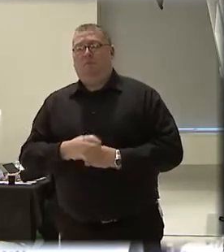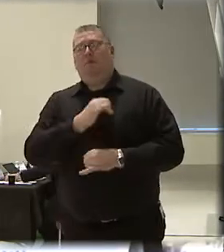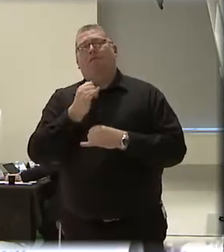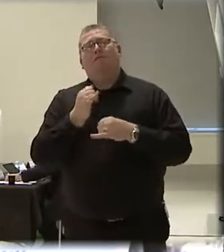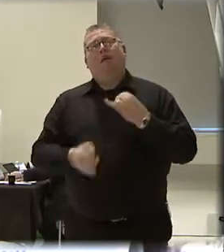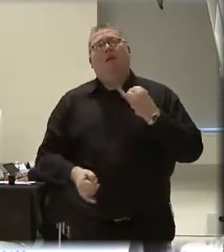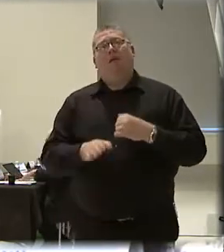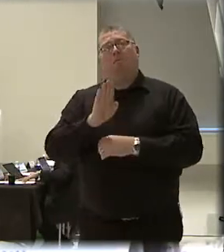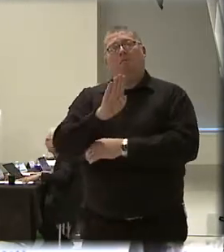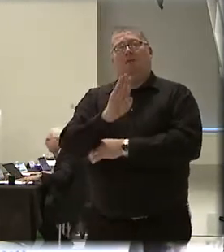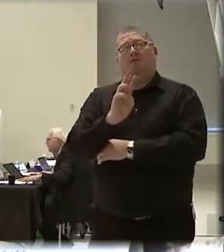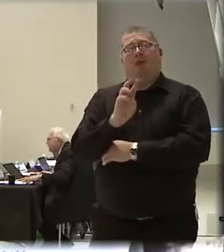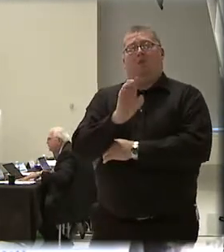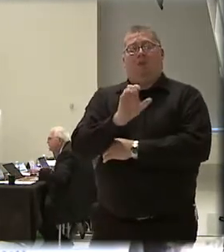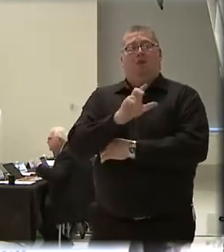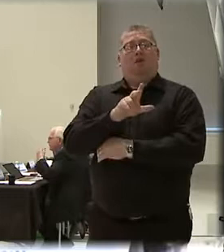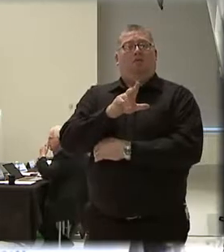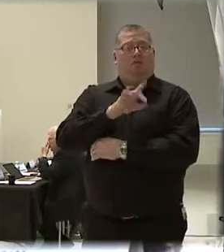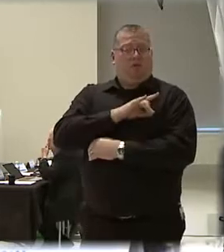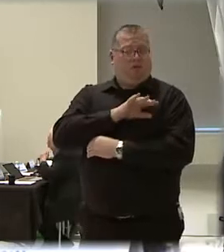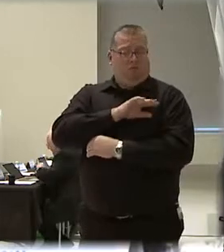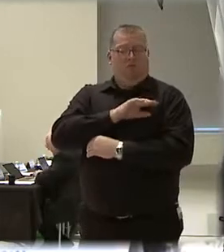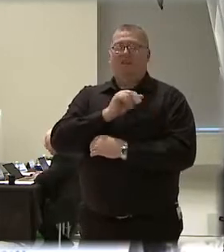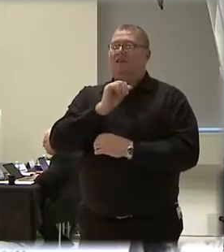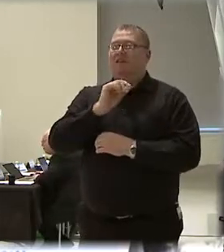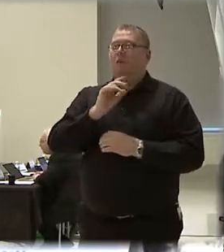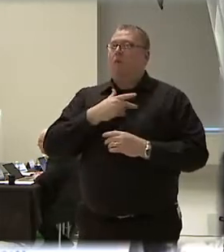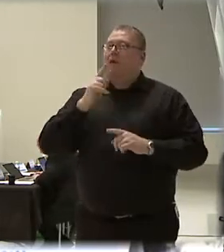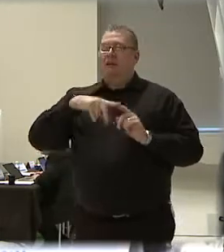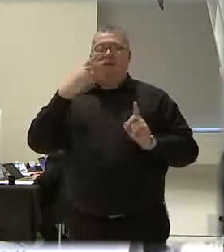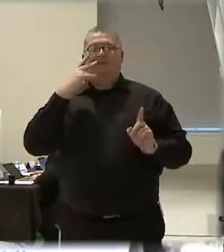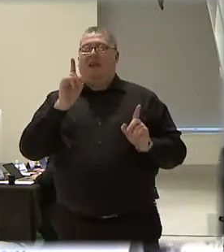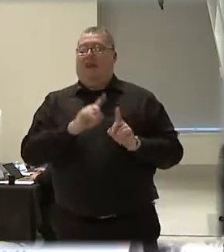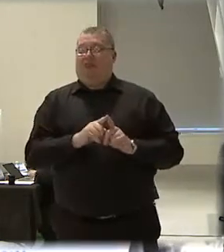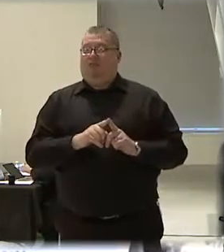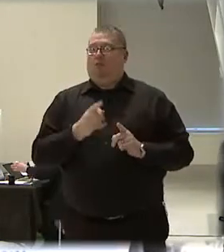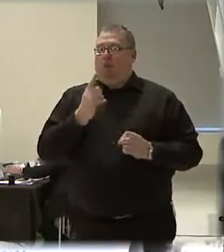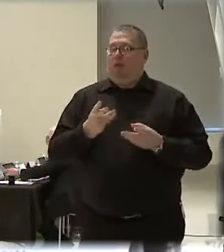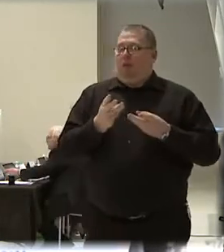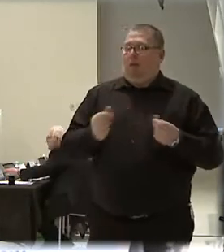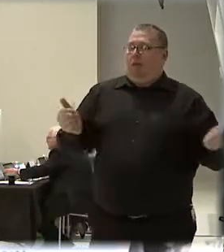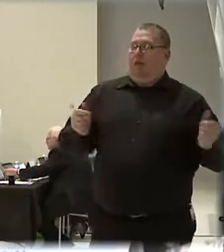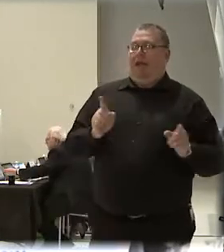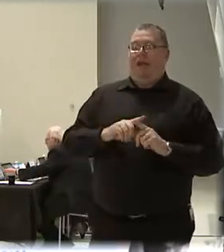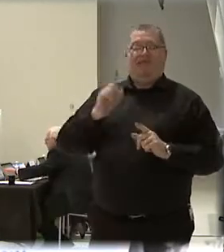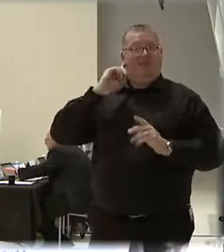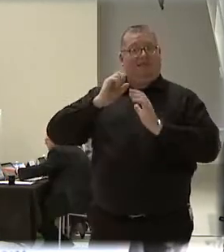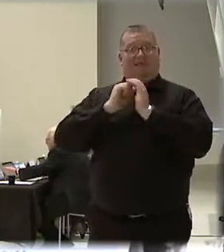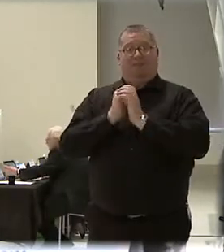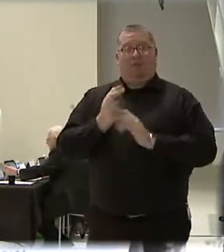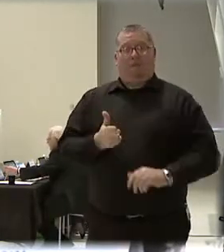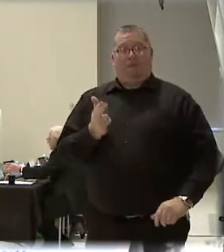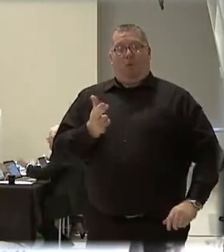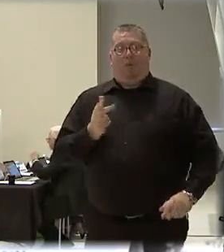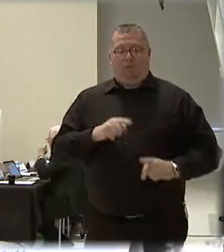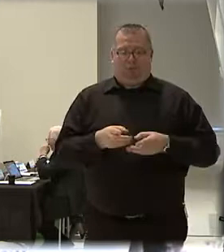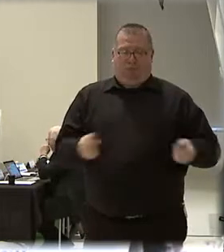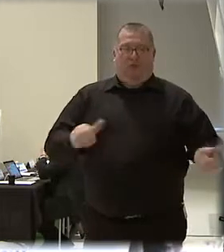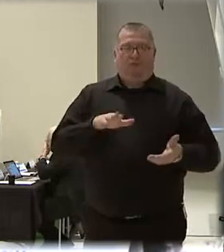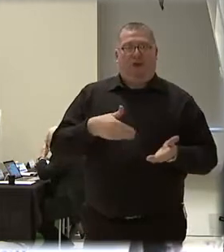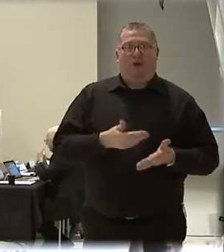Finally, BWCs, it's so important that they're not seen as a silver bullet. It's been mentioned, but I think it's really important to think